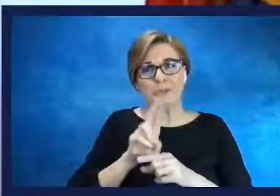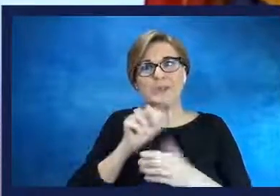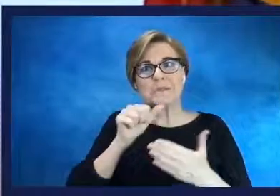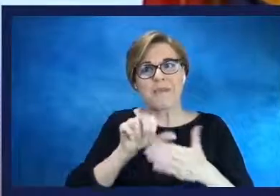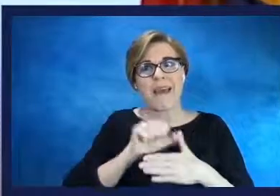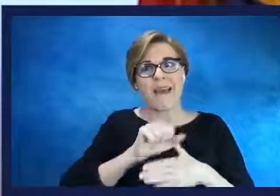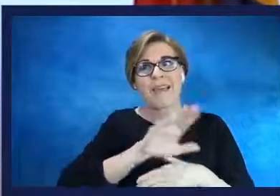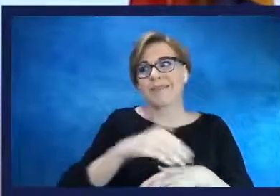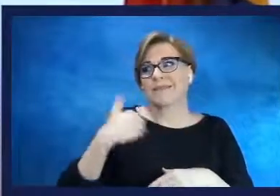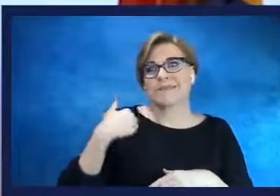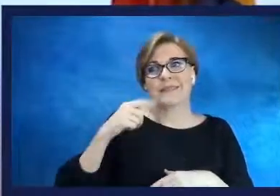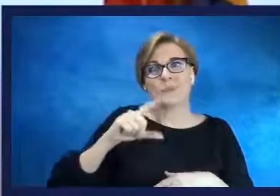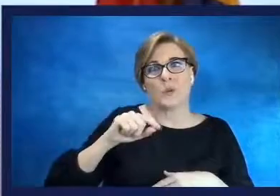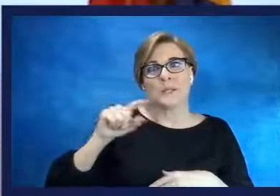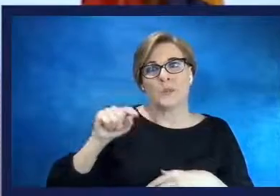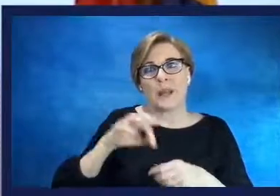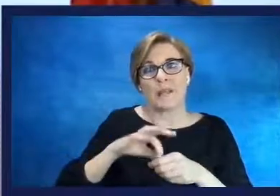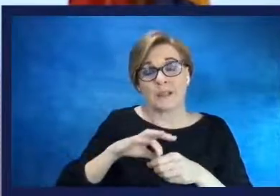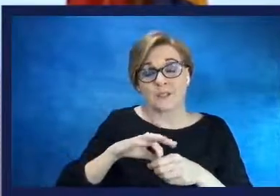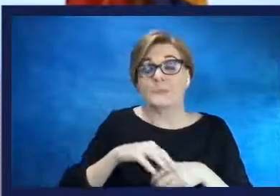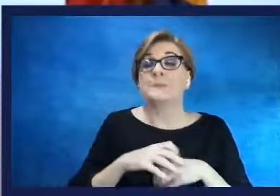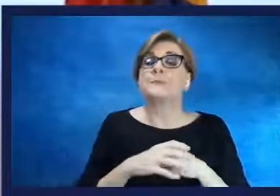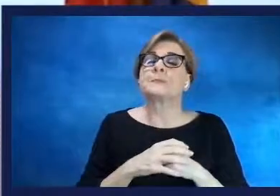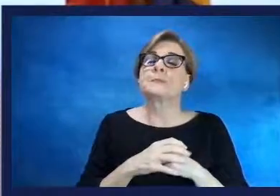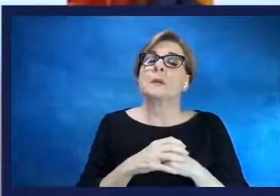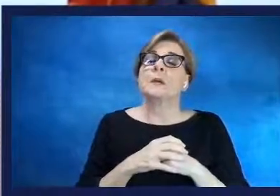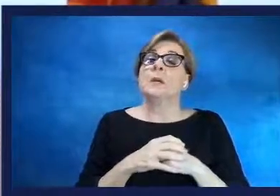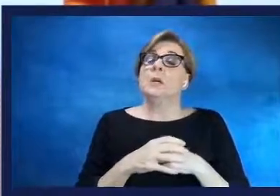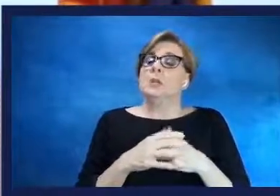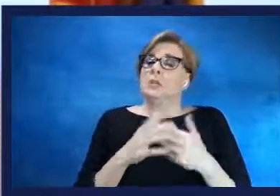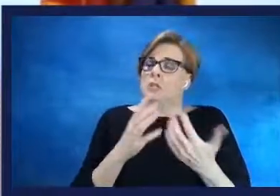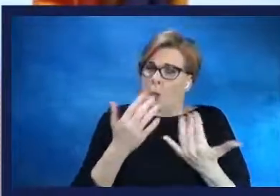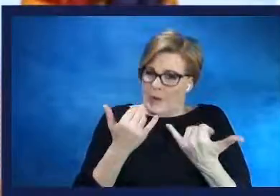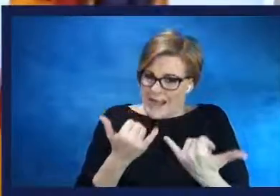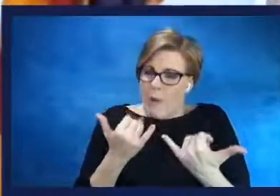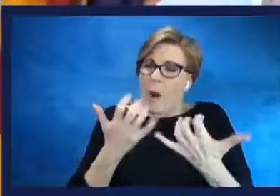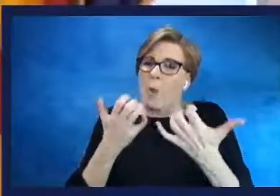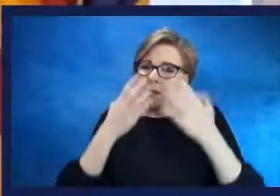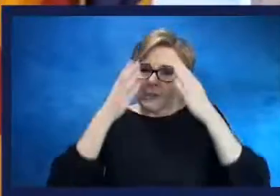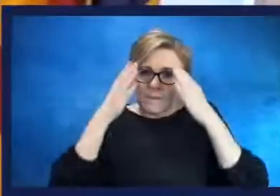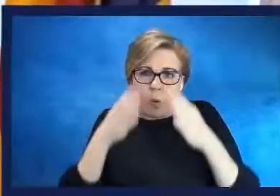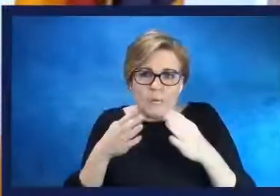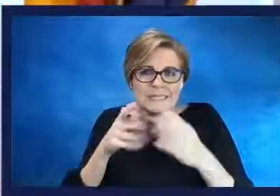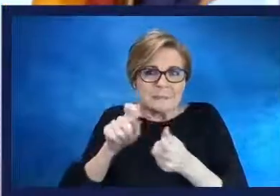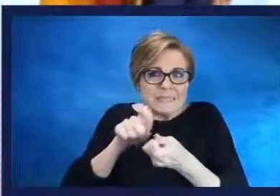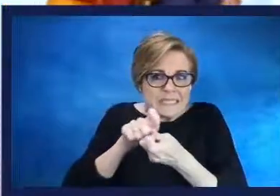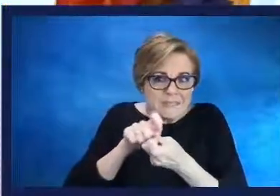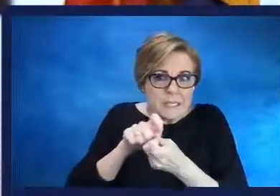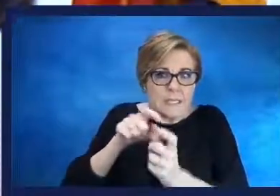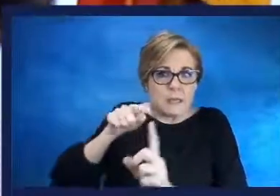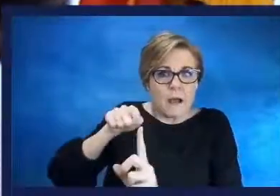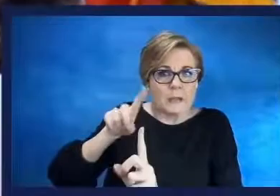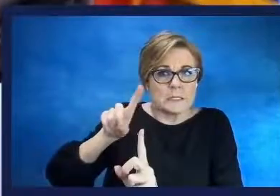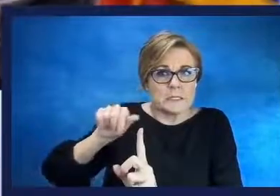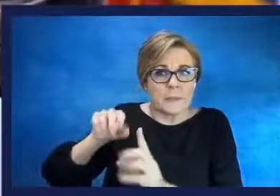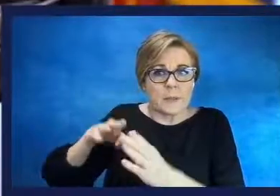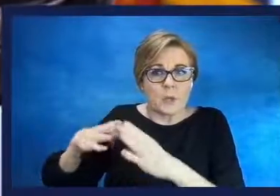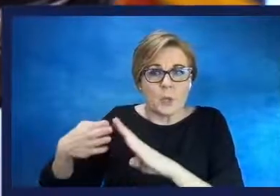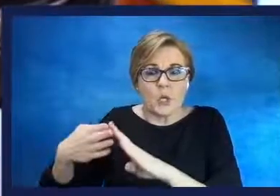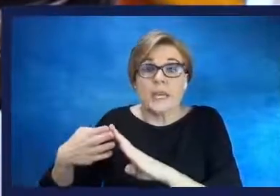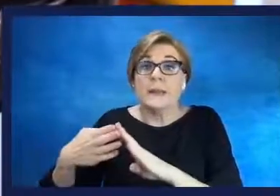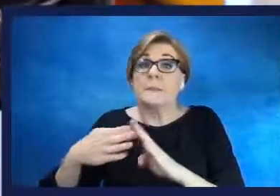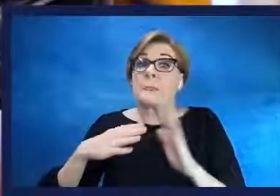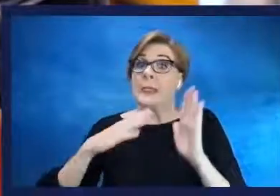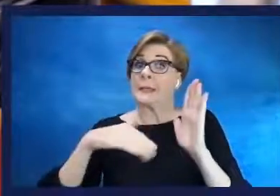two things specific to this agenda and this community. And that is that there is on this envelope a section for a phone number. Why